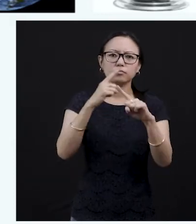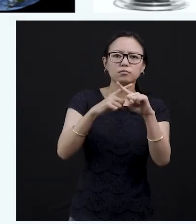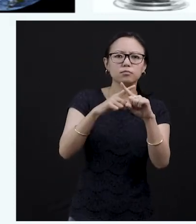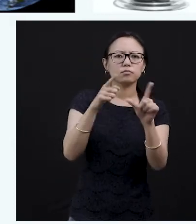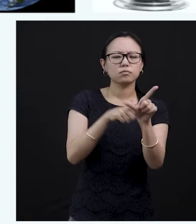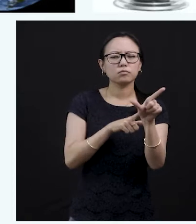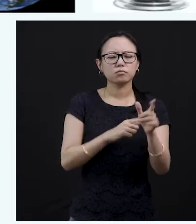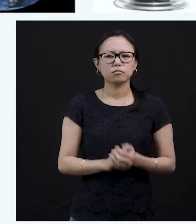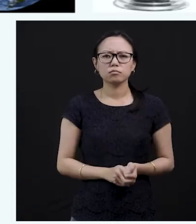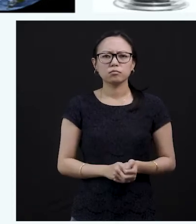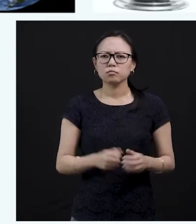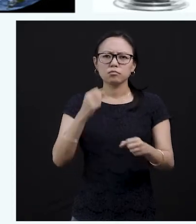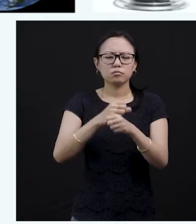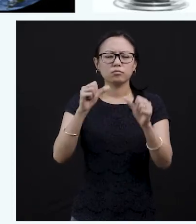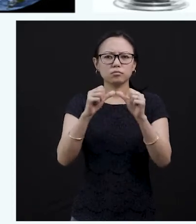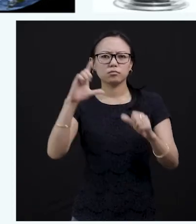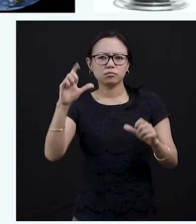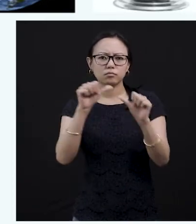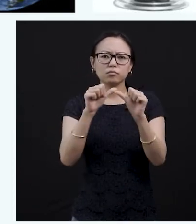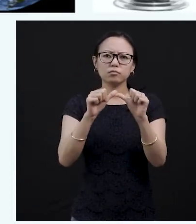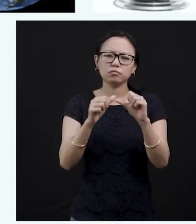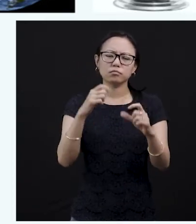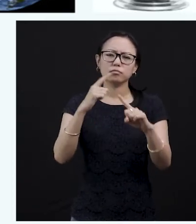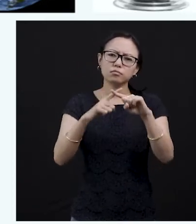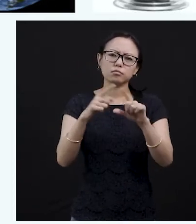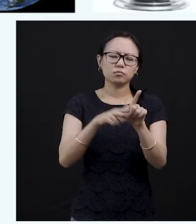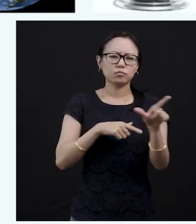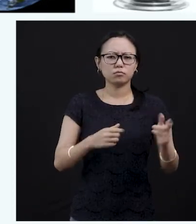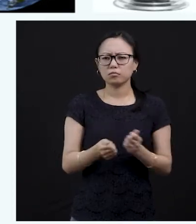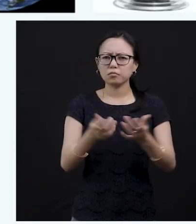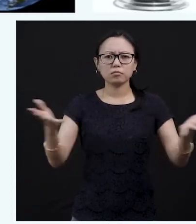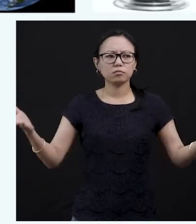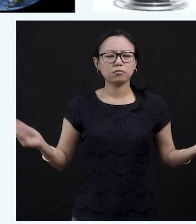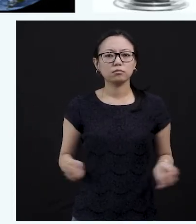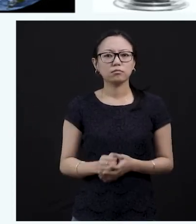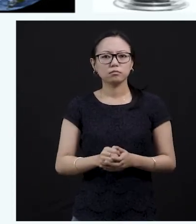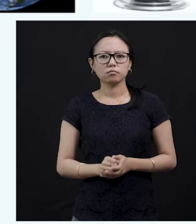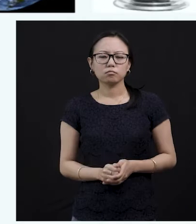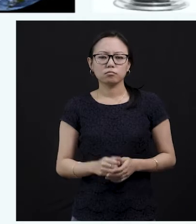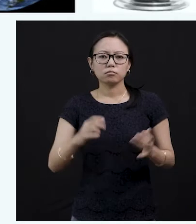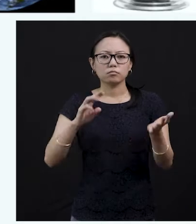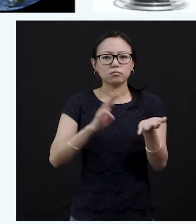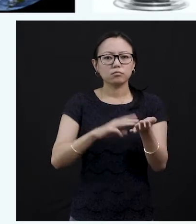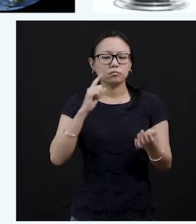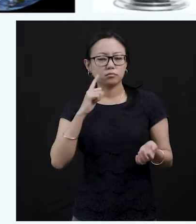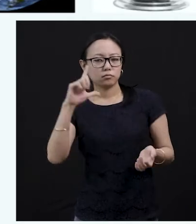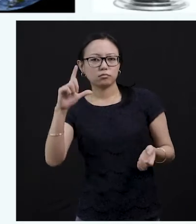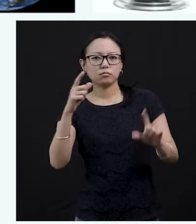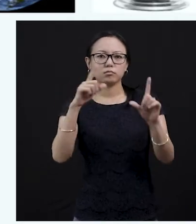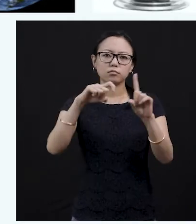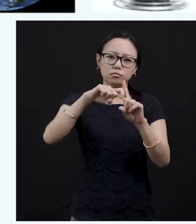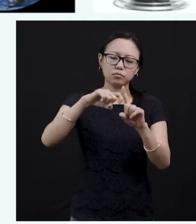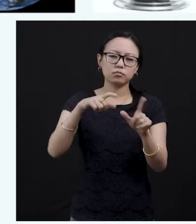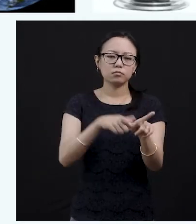Way is one of them. I've explained to you about the sun, the importance of sun, how it